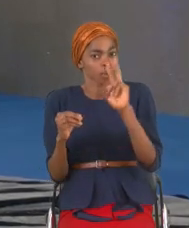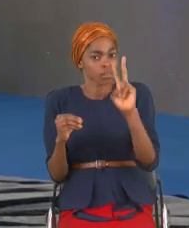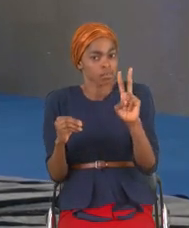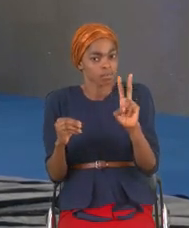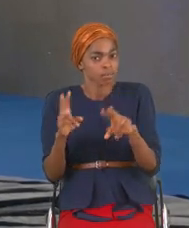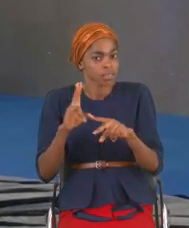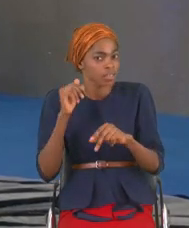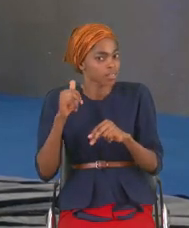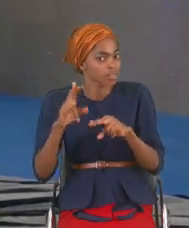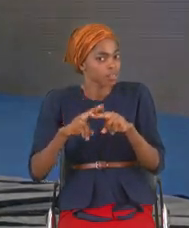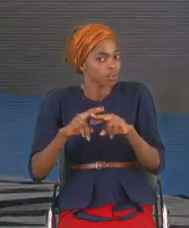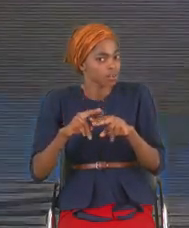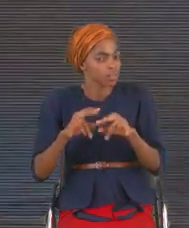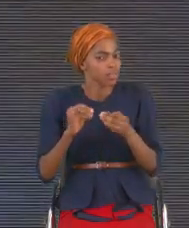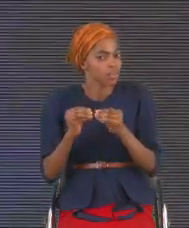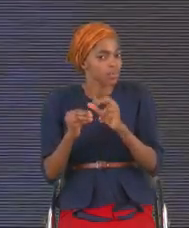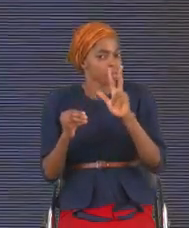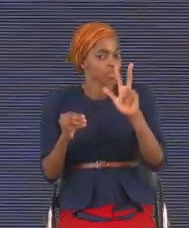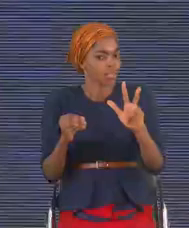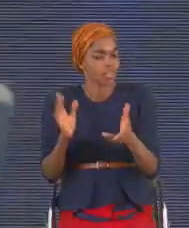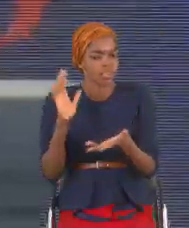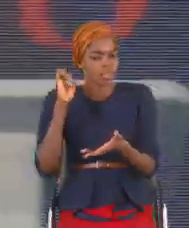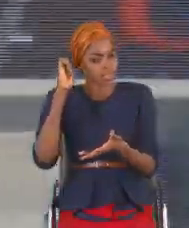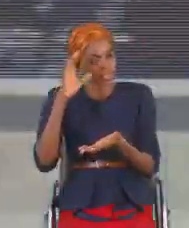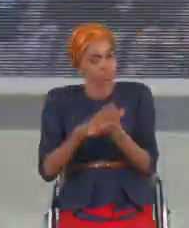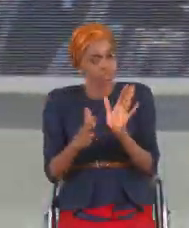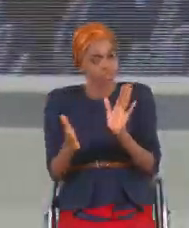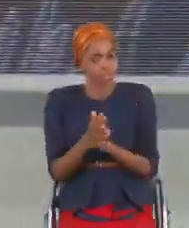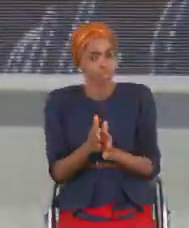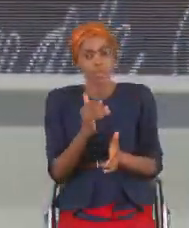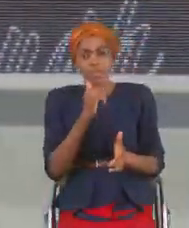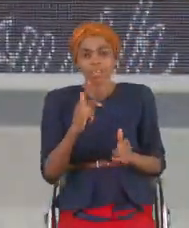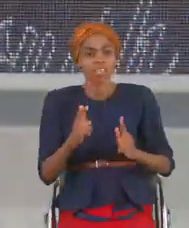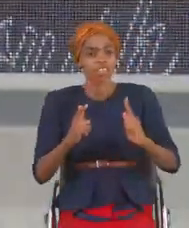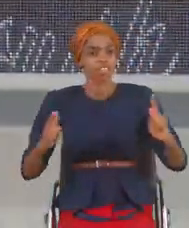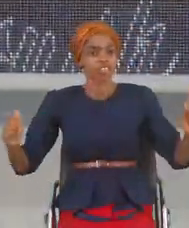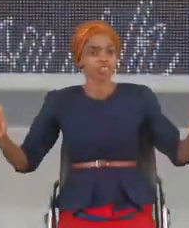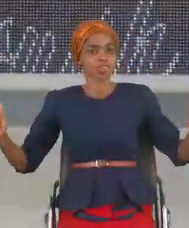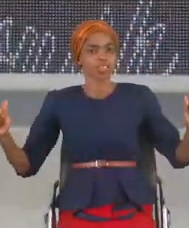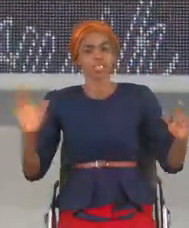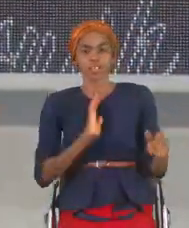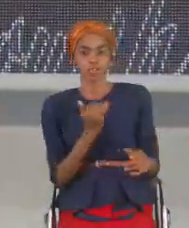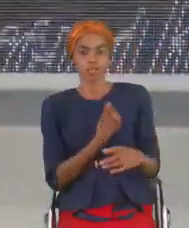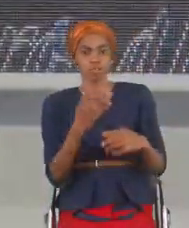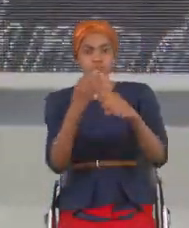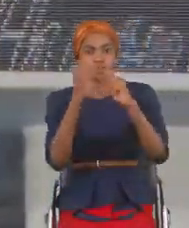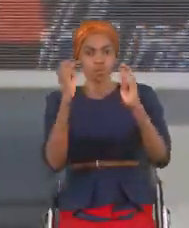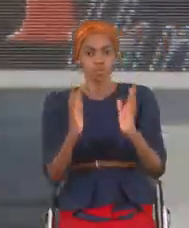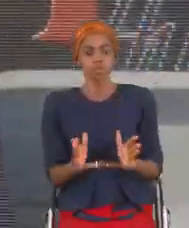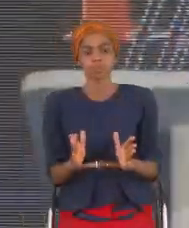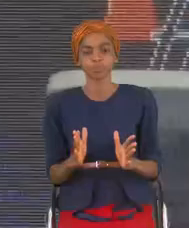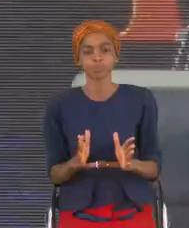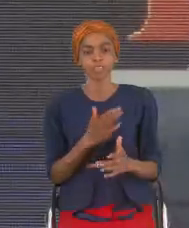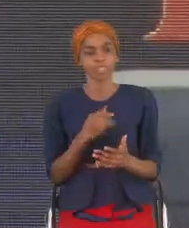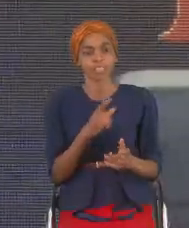salt number three he became an incredible soul winner the lord made him